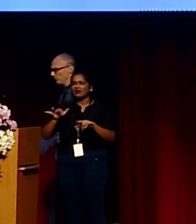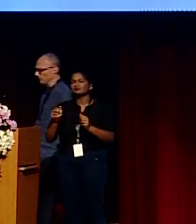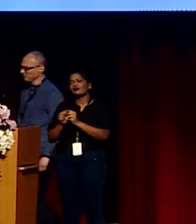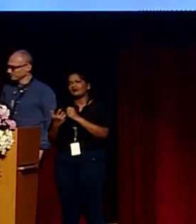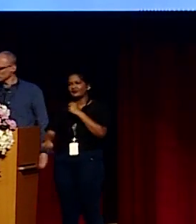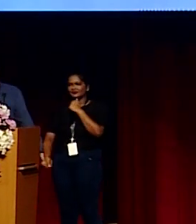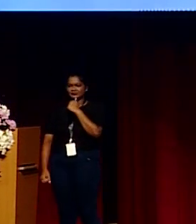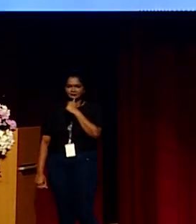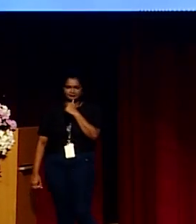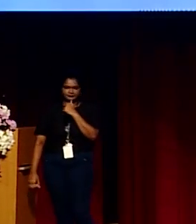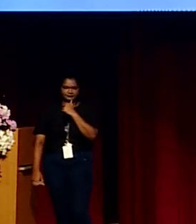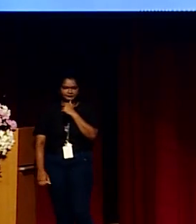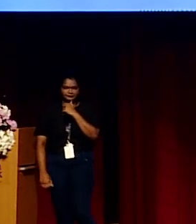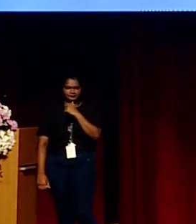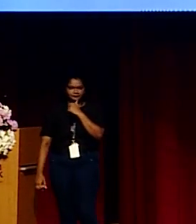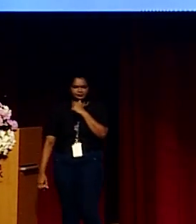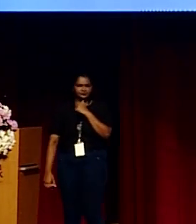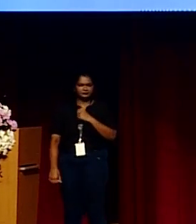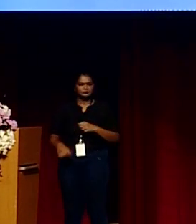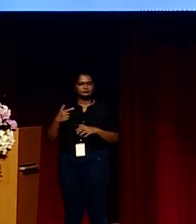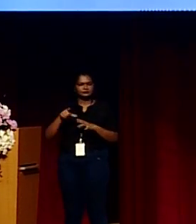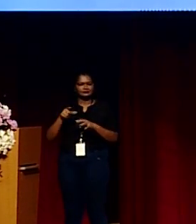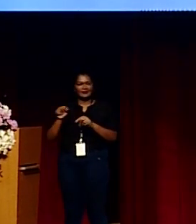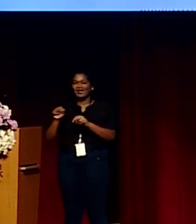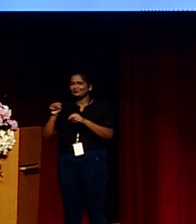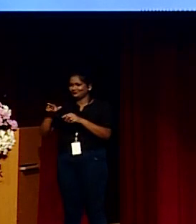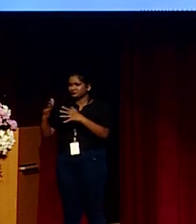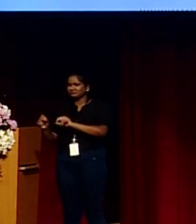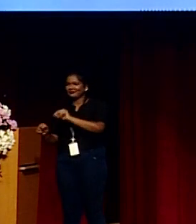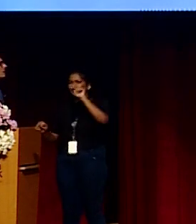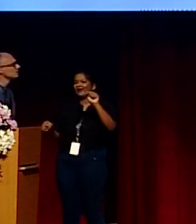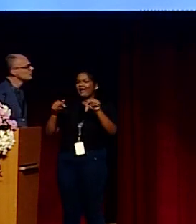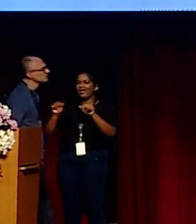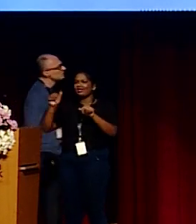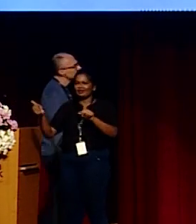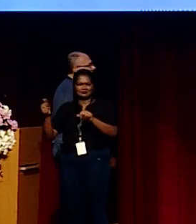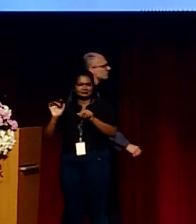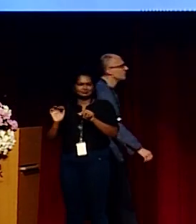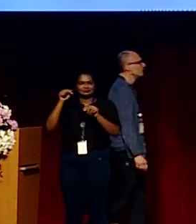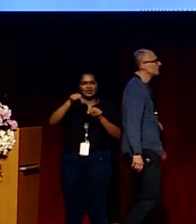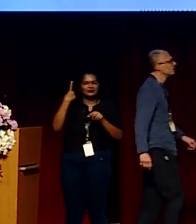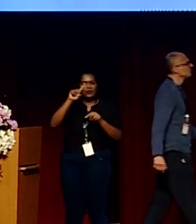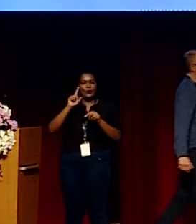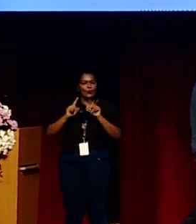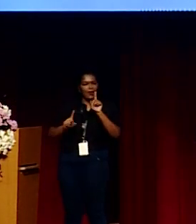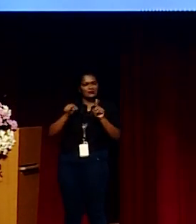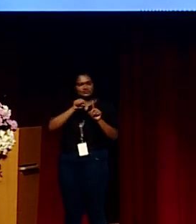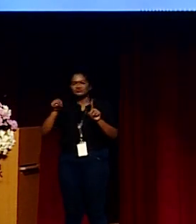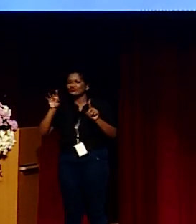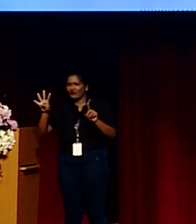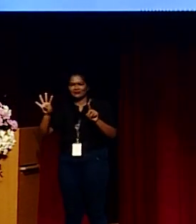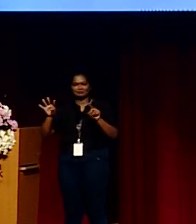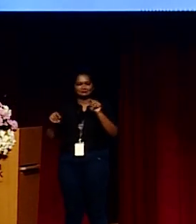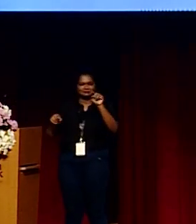further and further. All right, so we walk over. Piperidine ring. Substitutions at positions 1 and 4. And